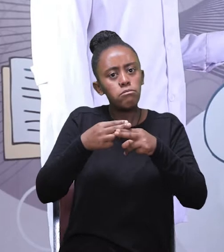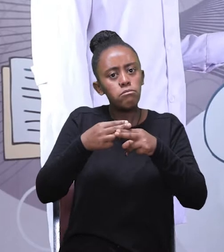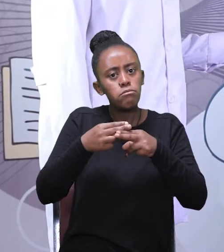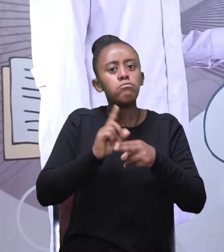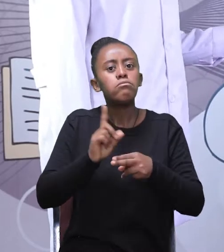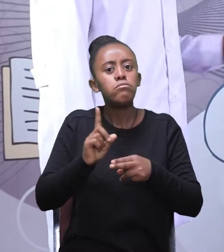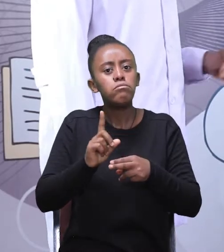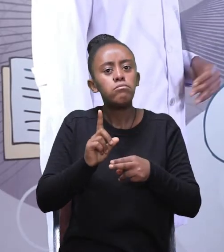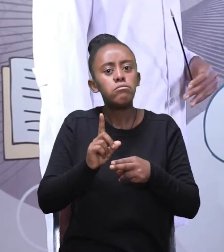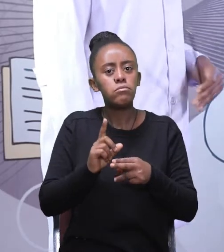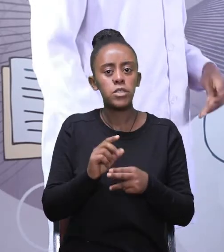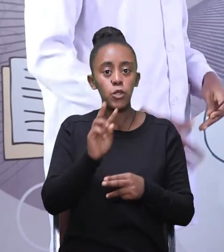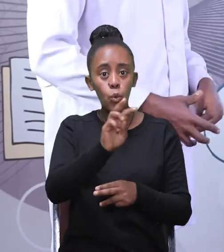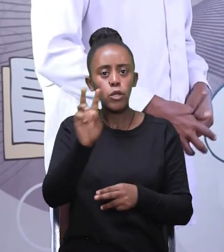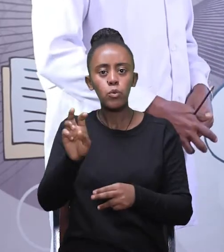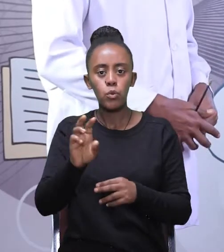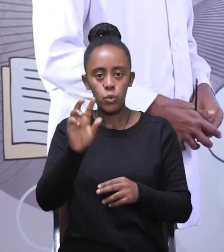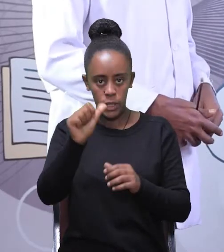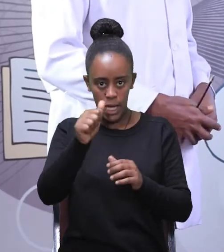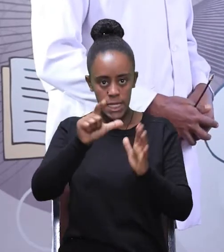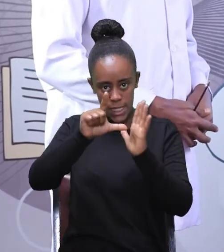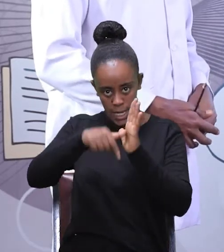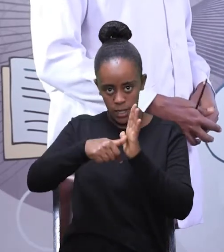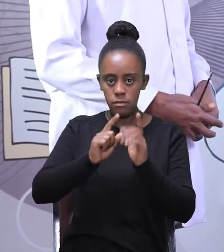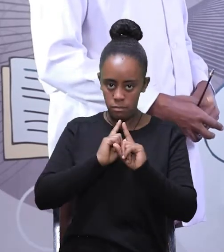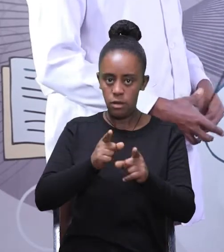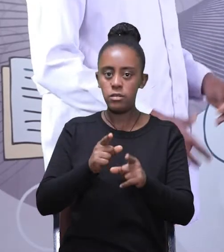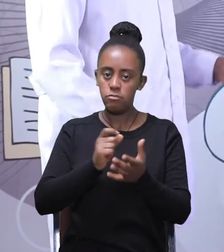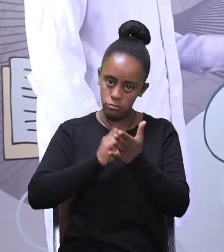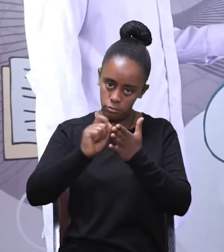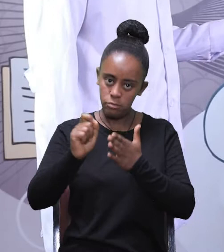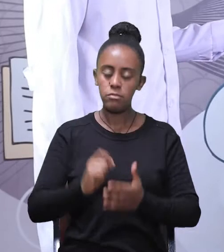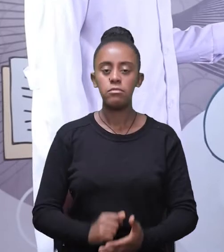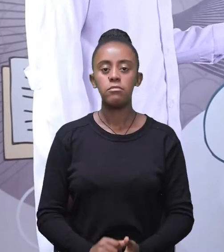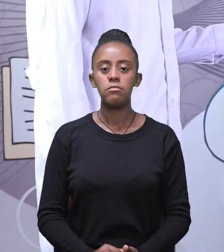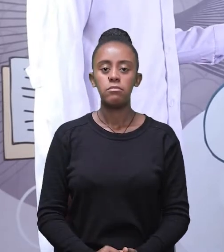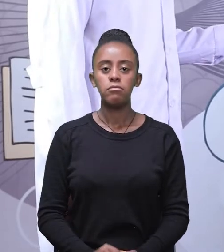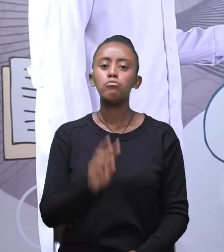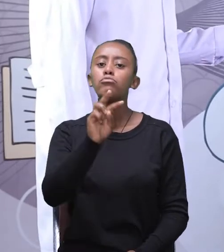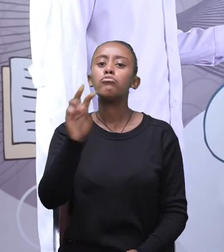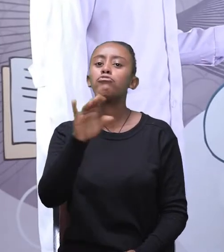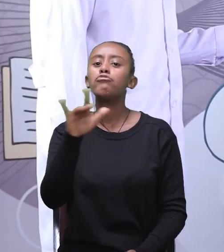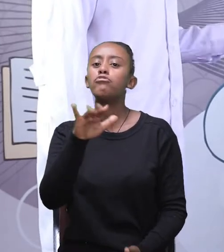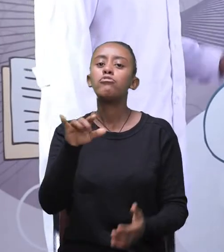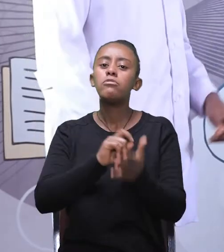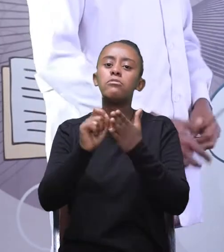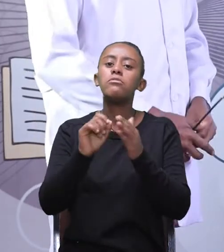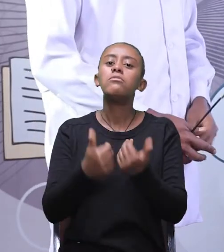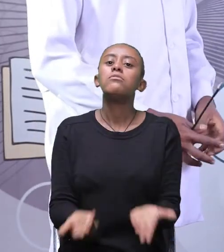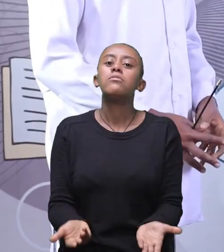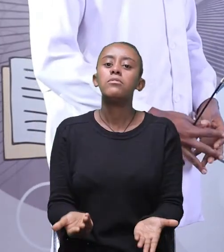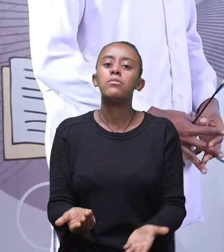will give you for this question 10 seconds. You have to answer this question. What is the name of this